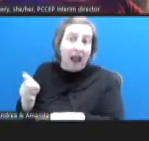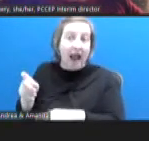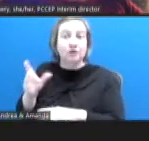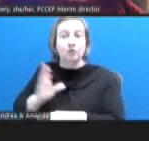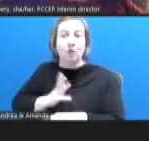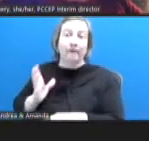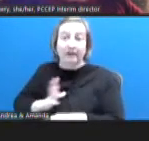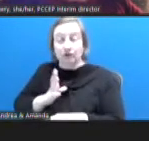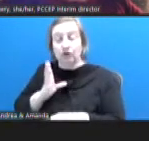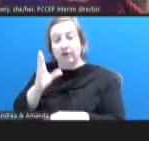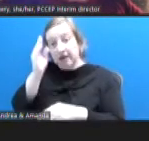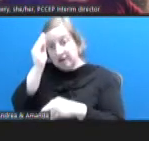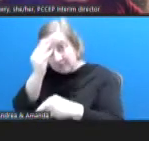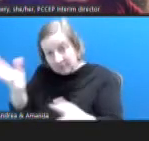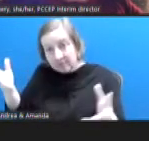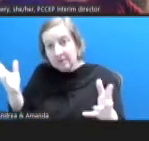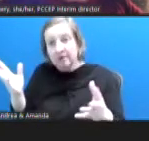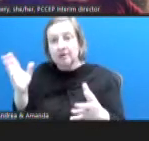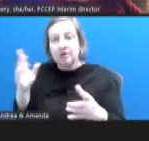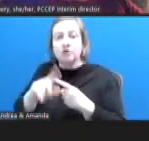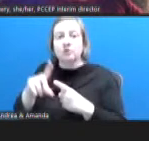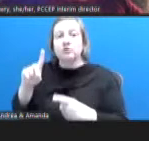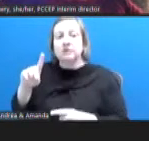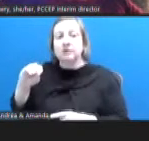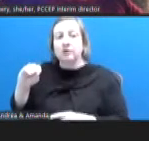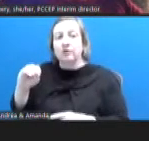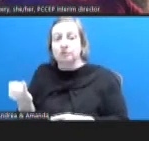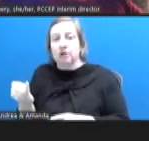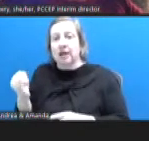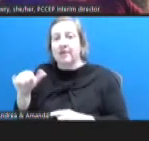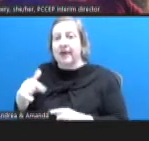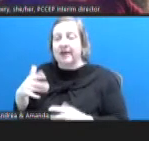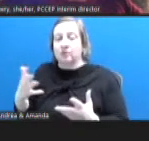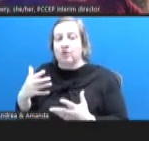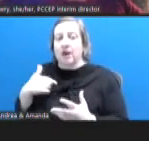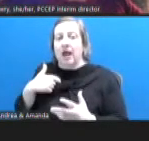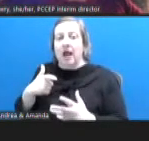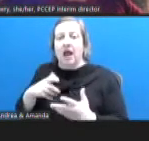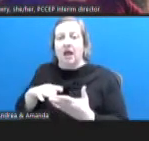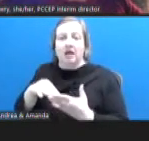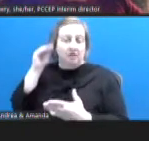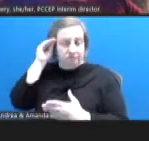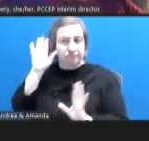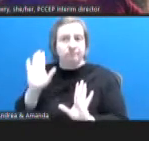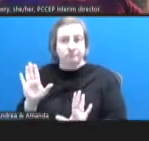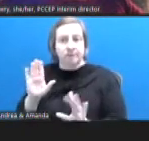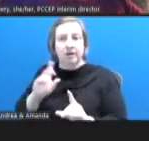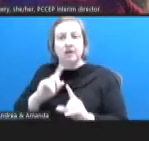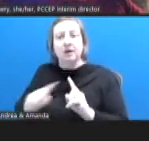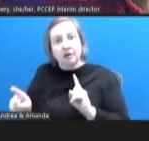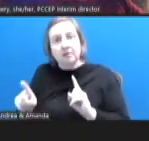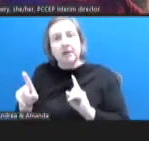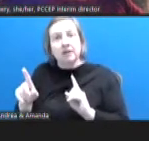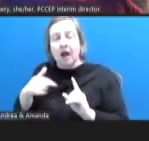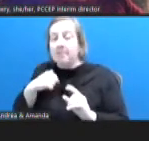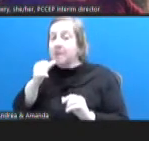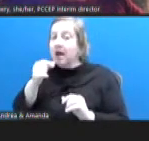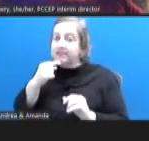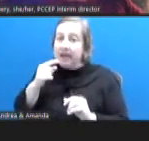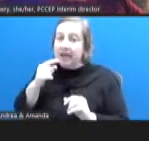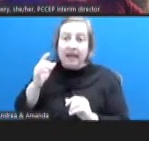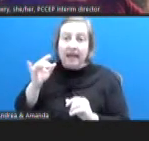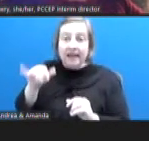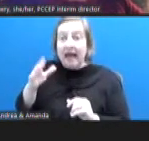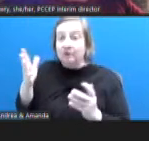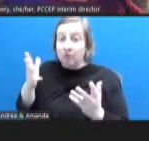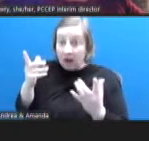officially release the information to DOJ. That's what I got to take away from. However, I'm not saying that's what